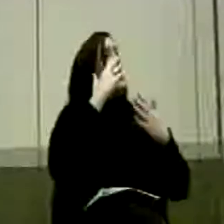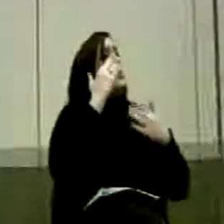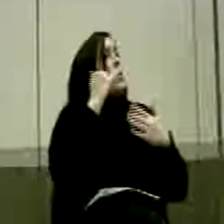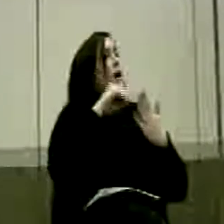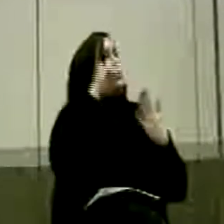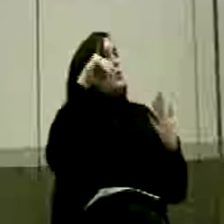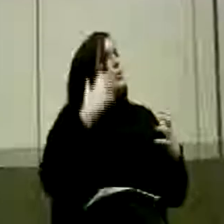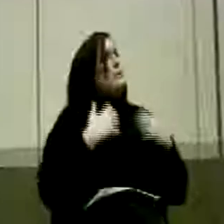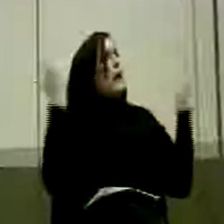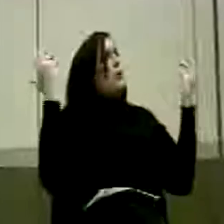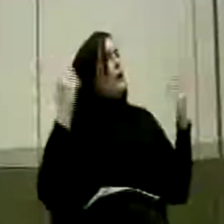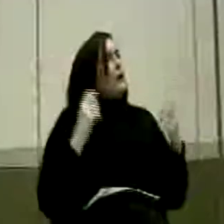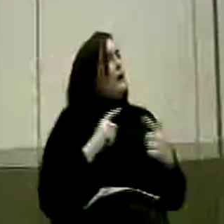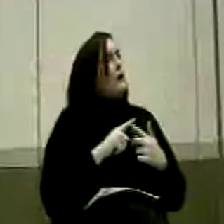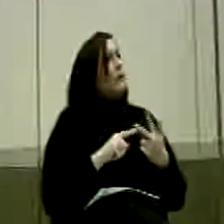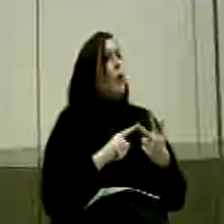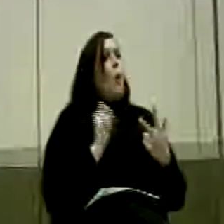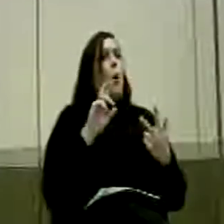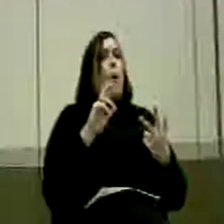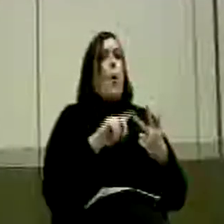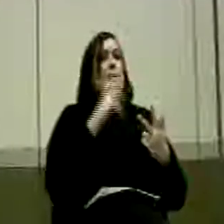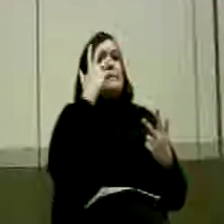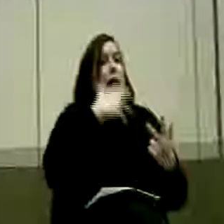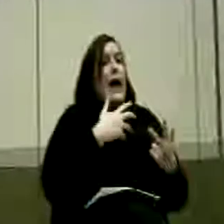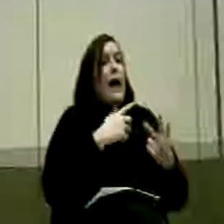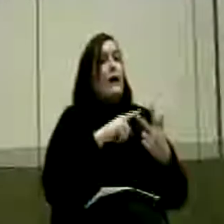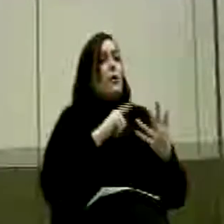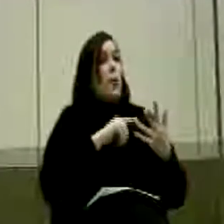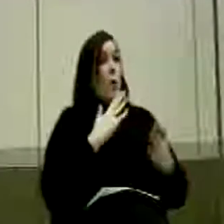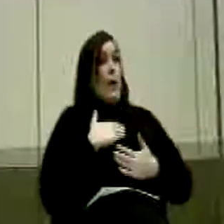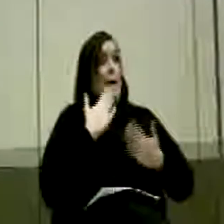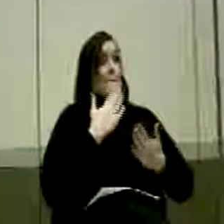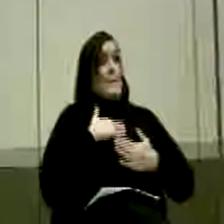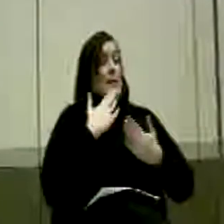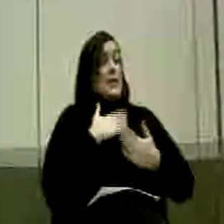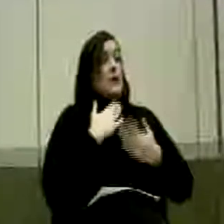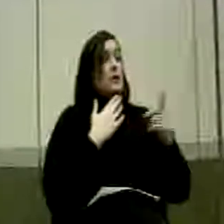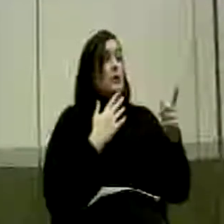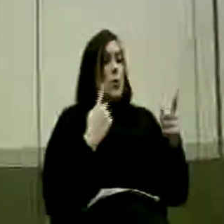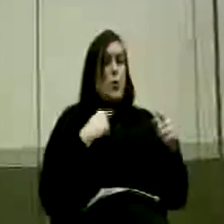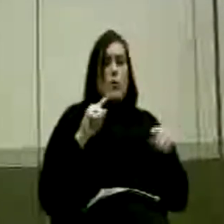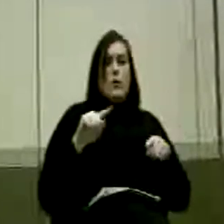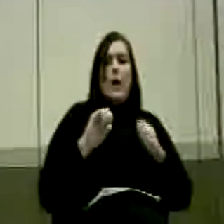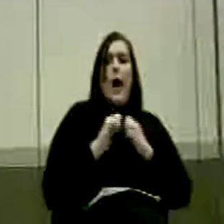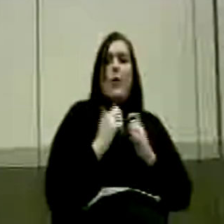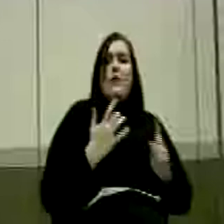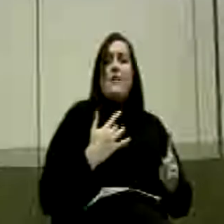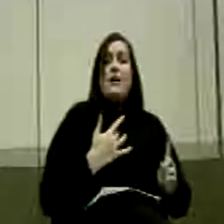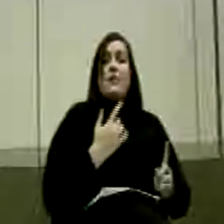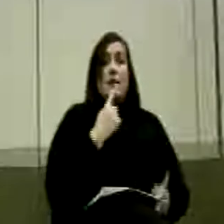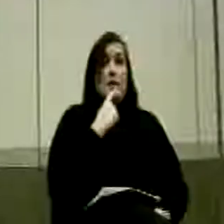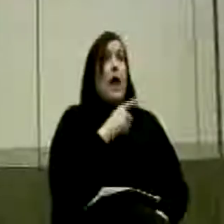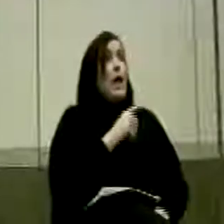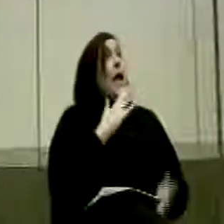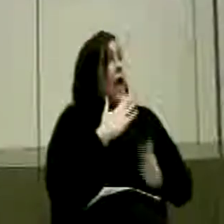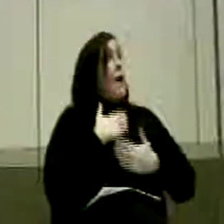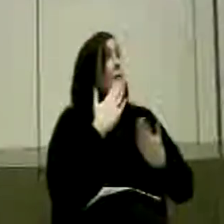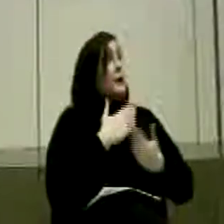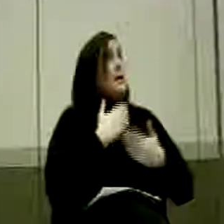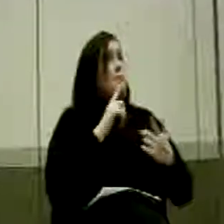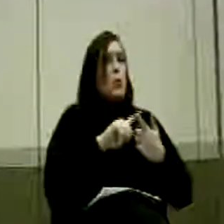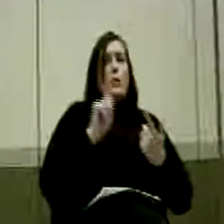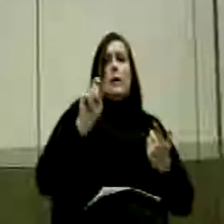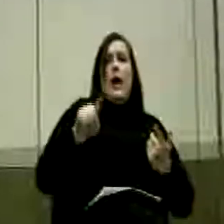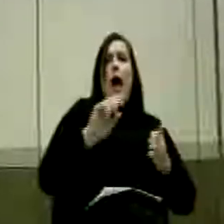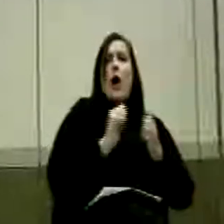the story is angry or sad or even happy. So we can say, how do they feel? And they can say happy, but when we ask